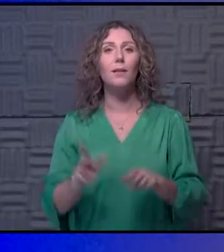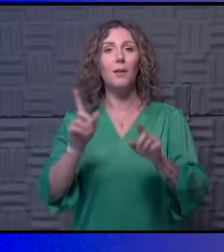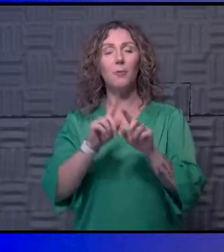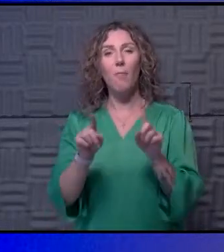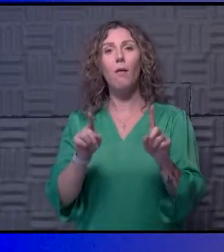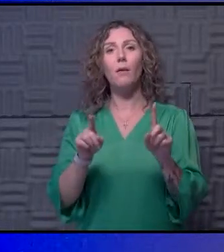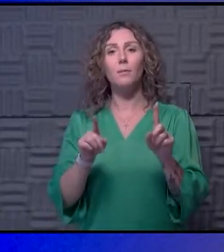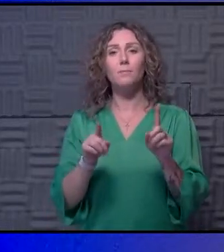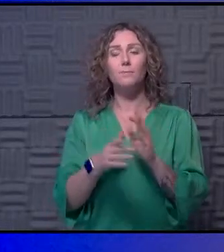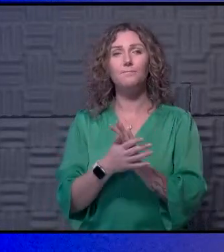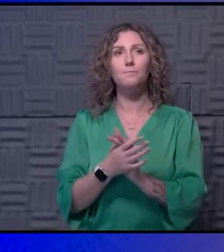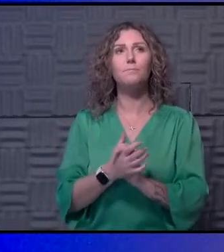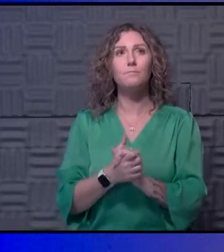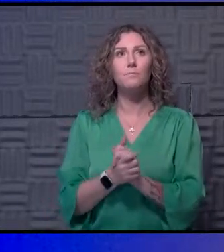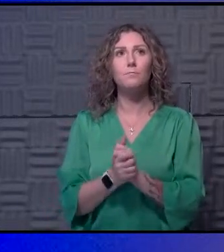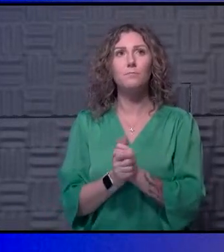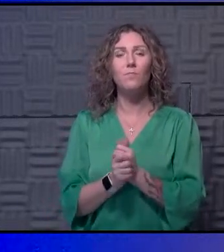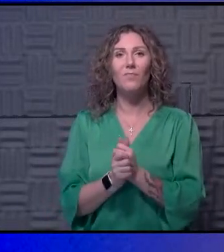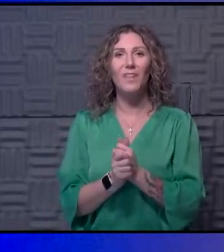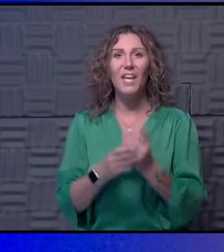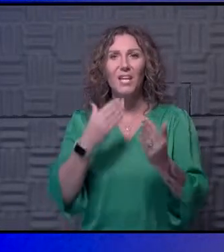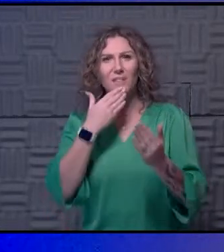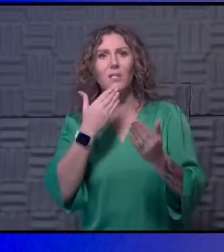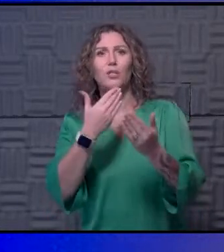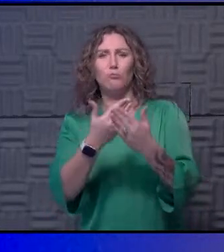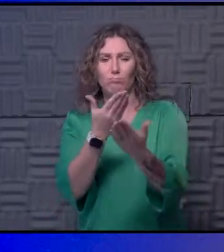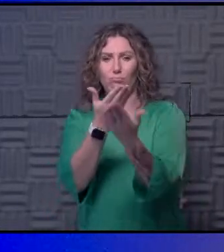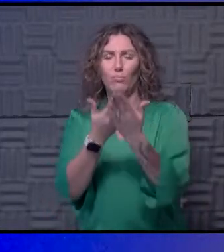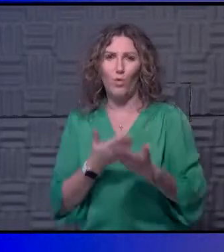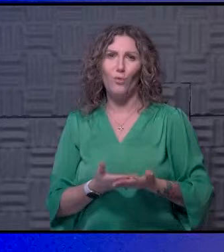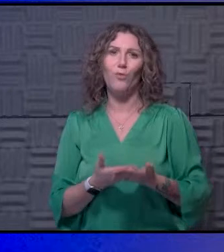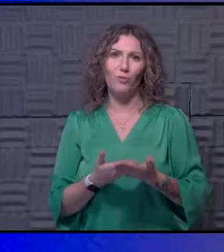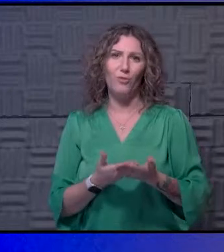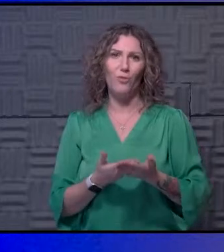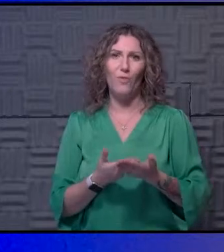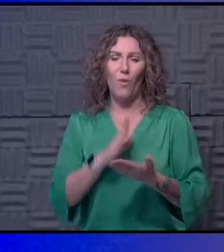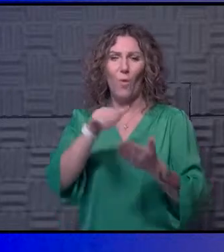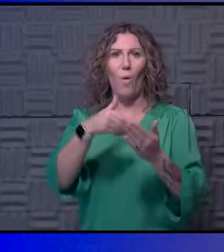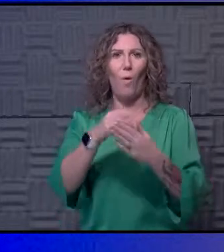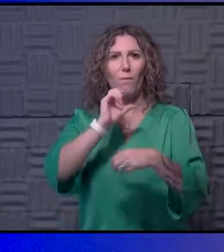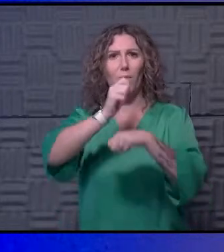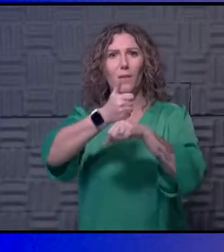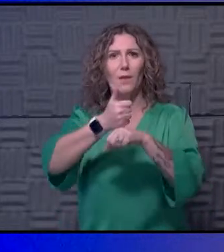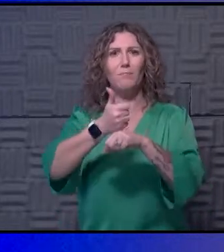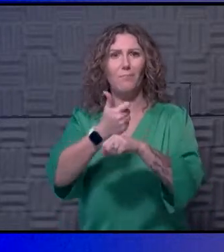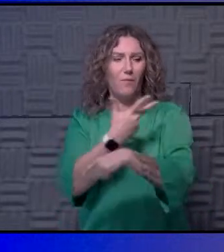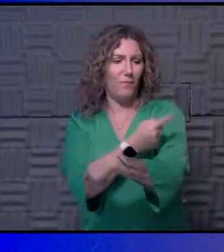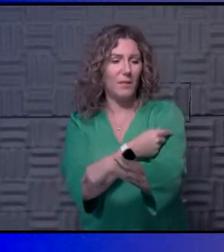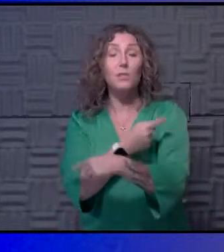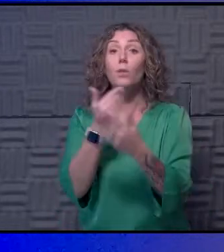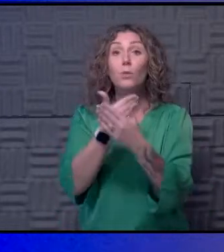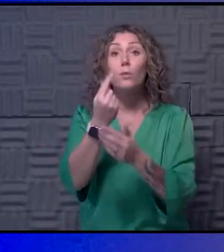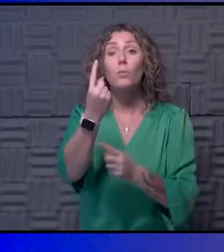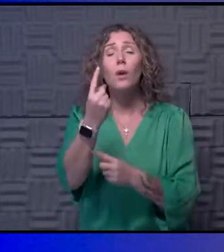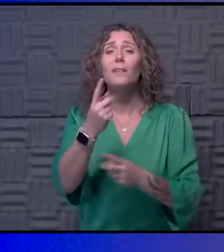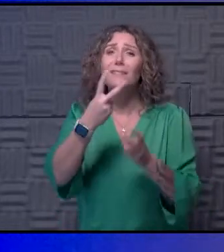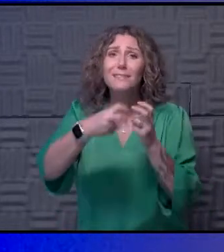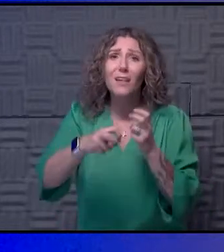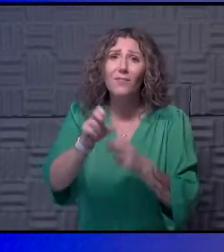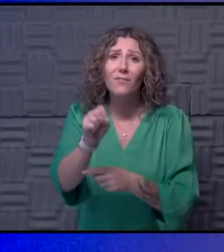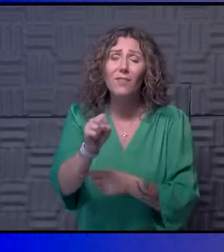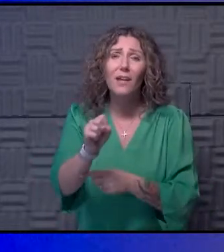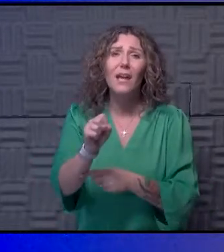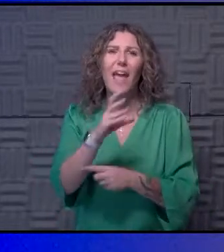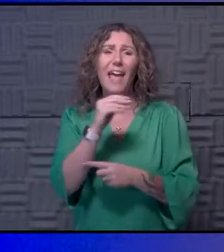have a good track record and good proof for these established vaccines. For this new one, it is much more difficult, and I think